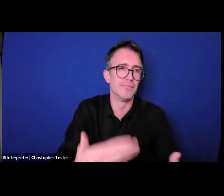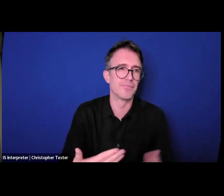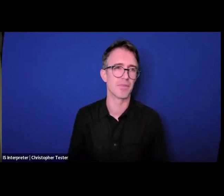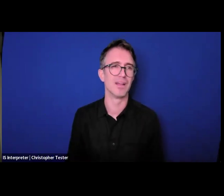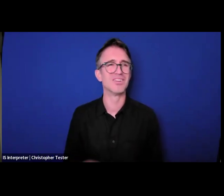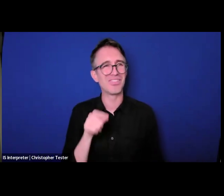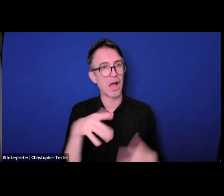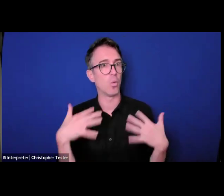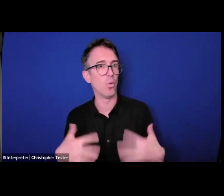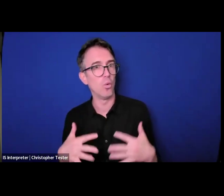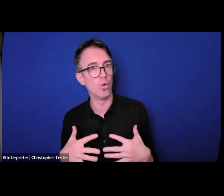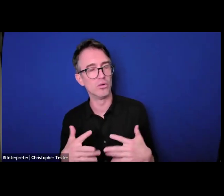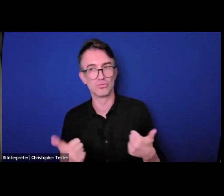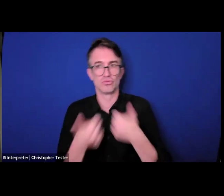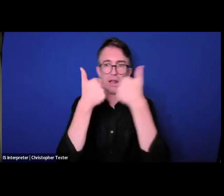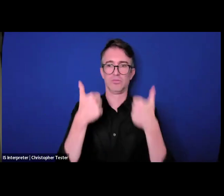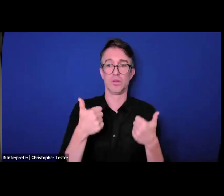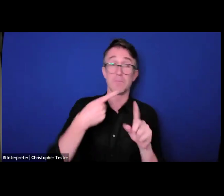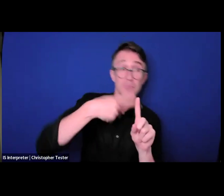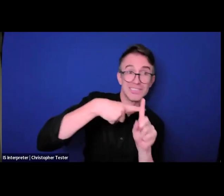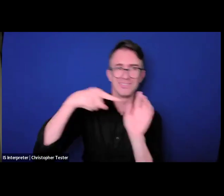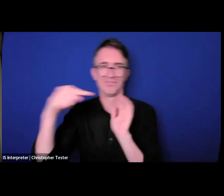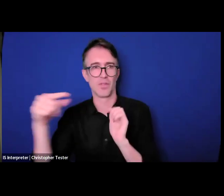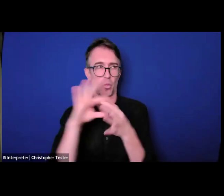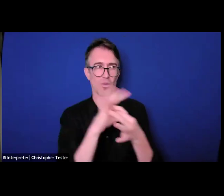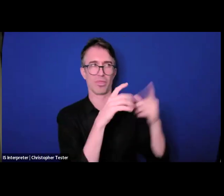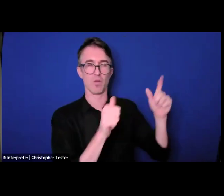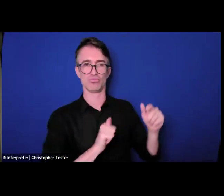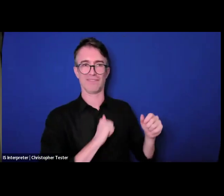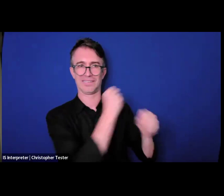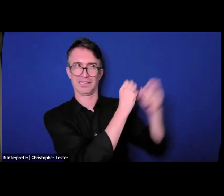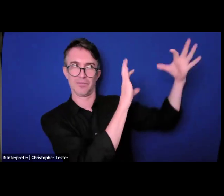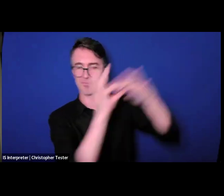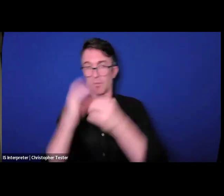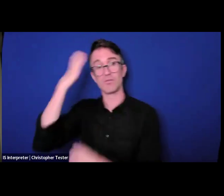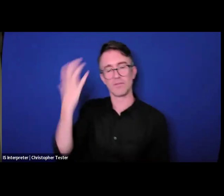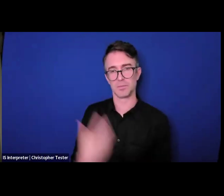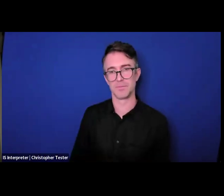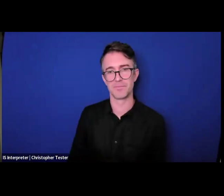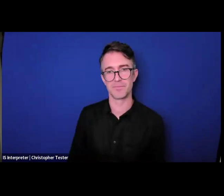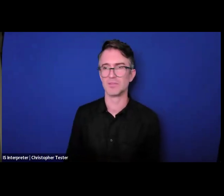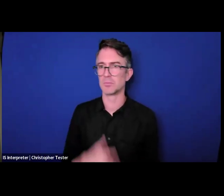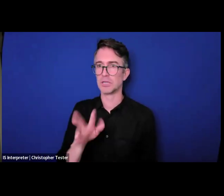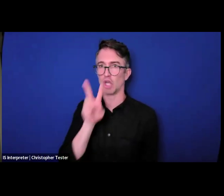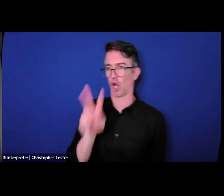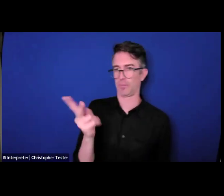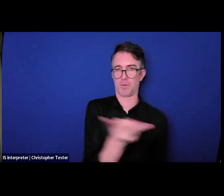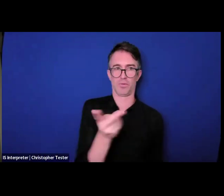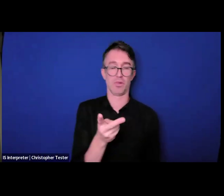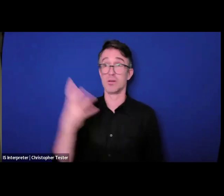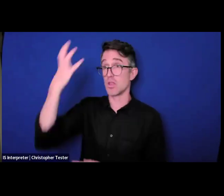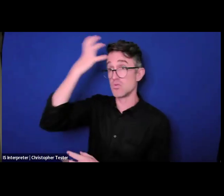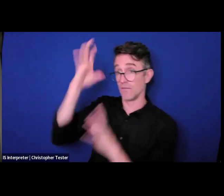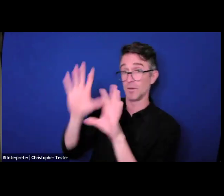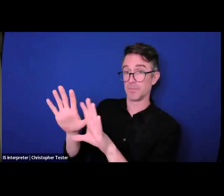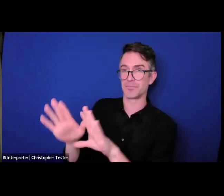roles are played within the public and civil society organizations and the private sector. So